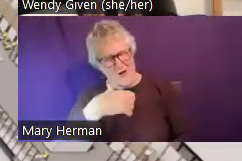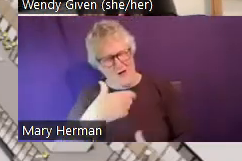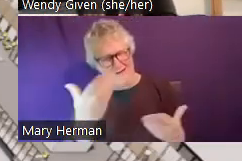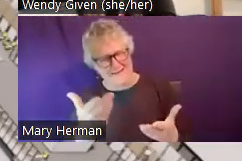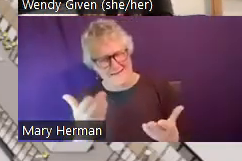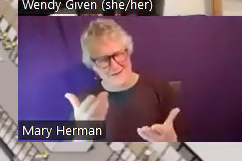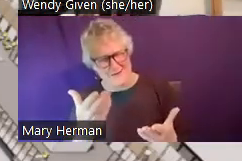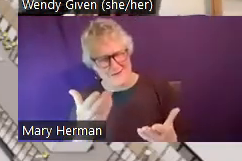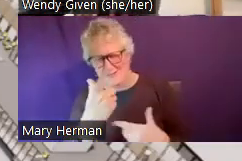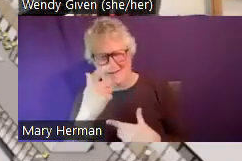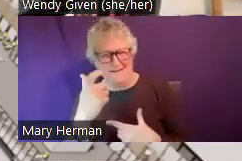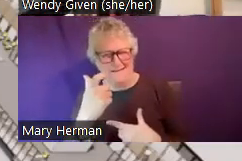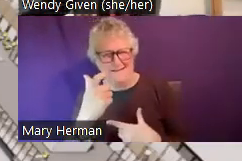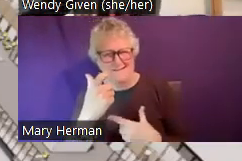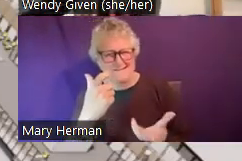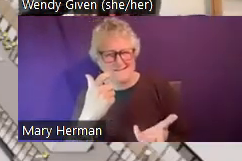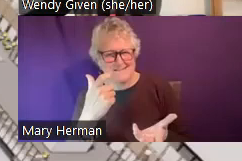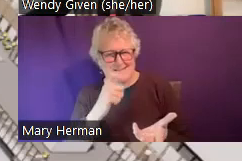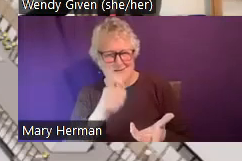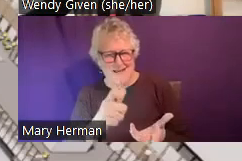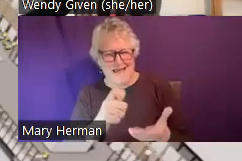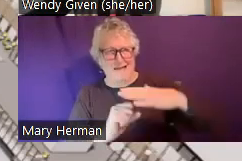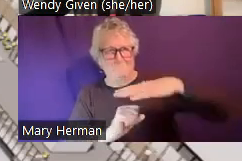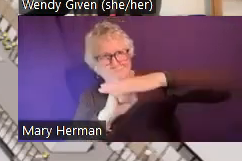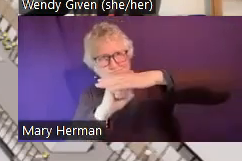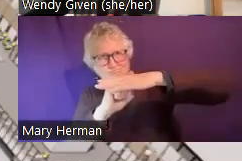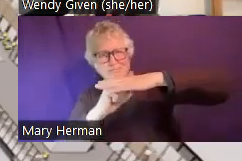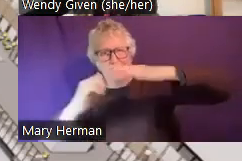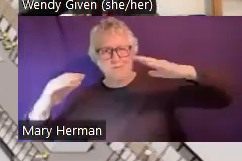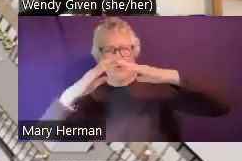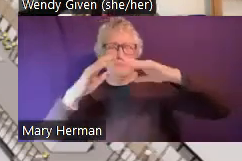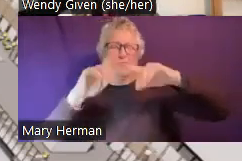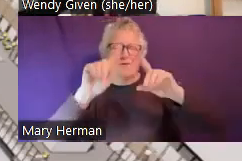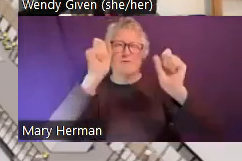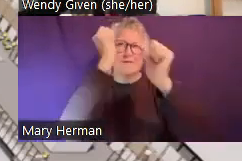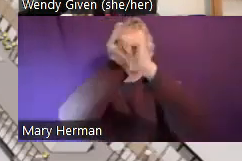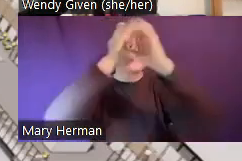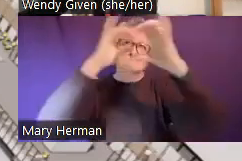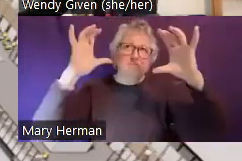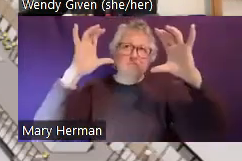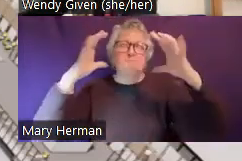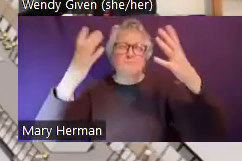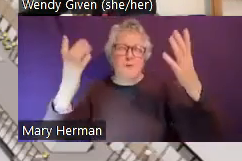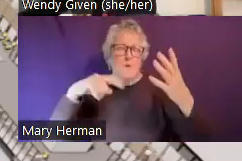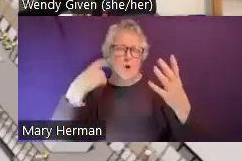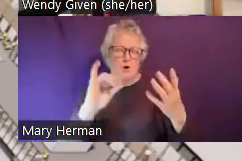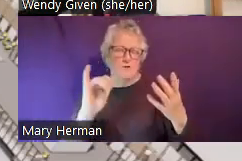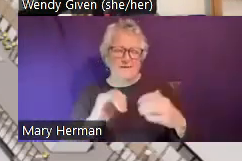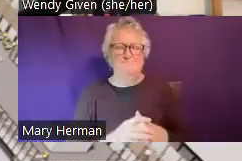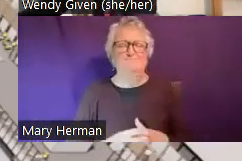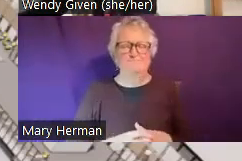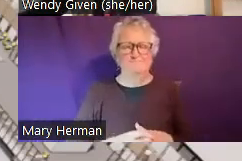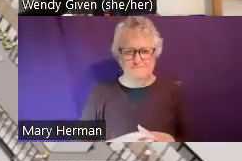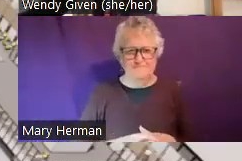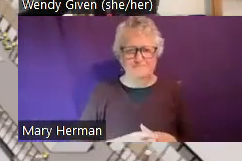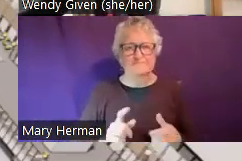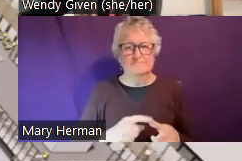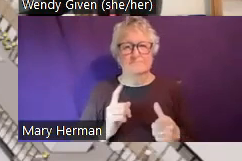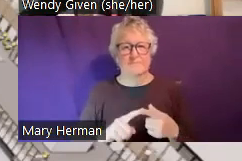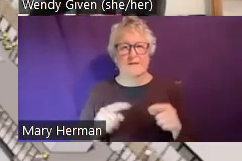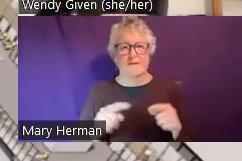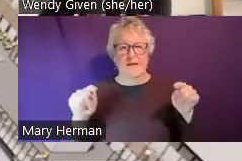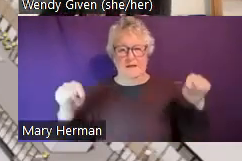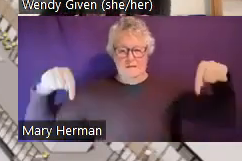them going up into this beautiful roof, which we have some images of. Again, the security lines passing through TSA and